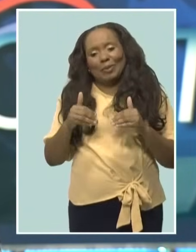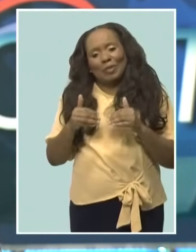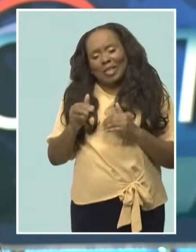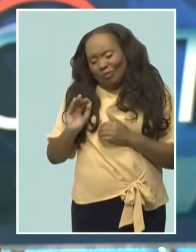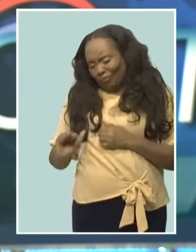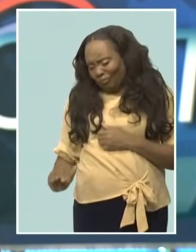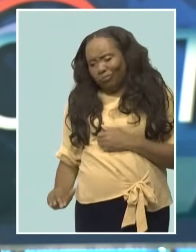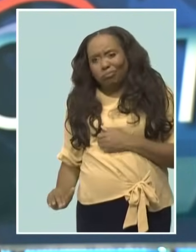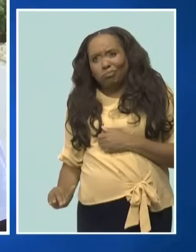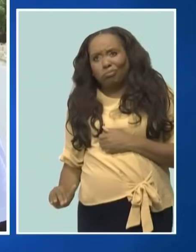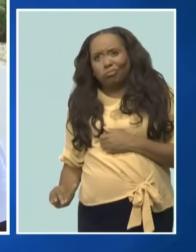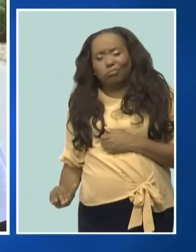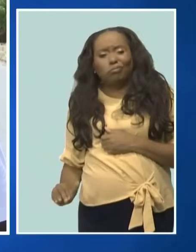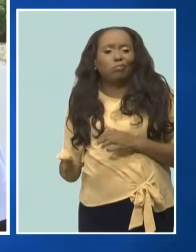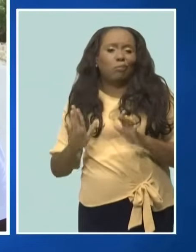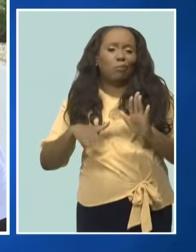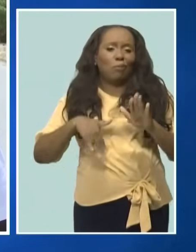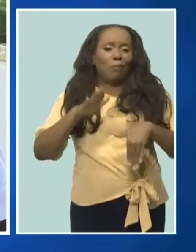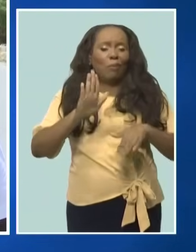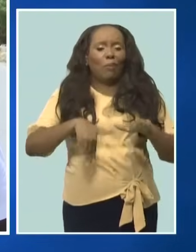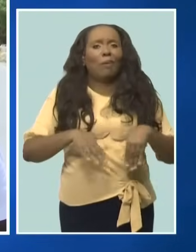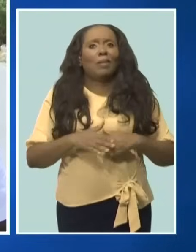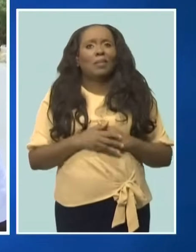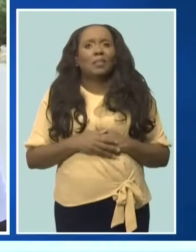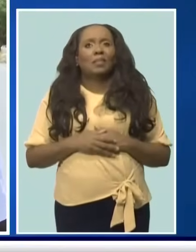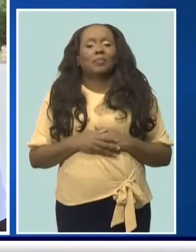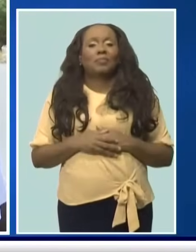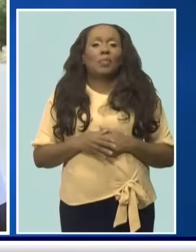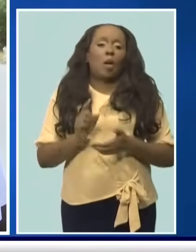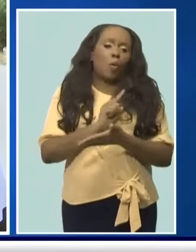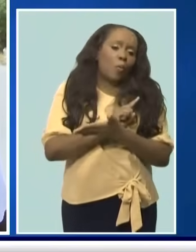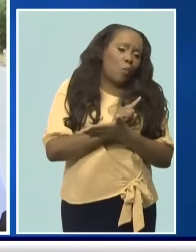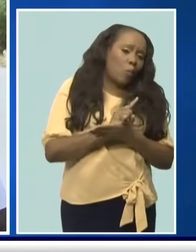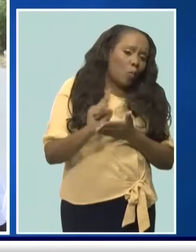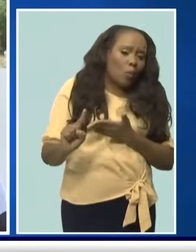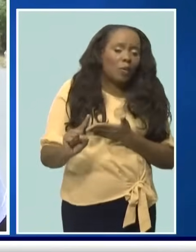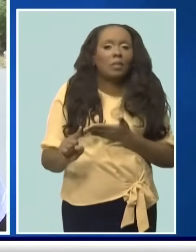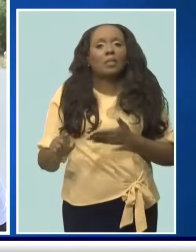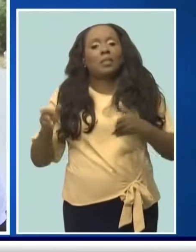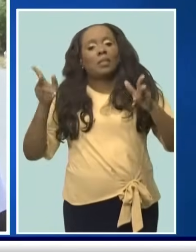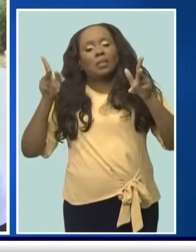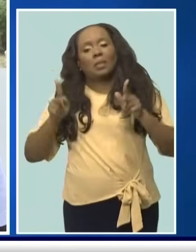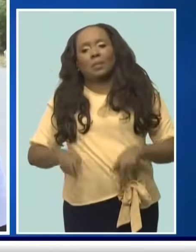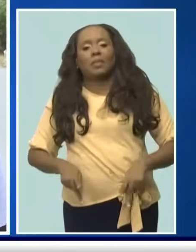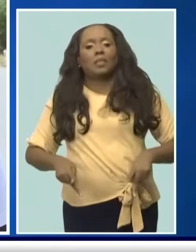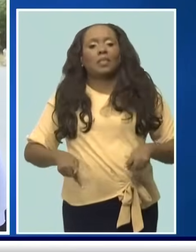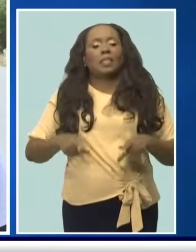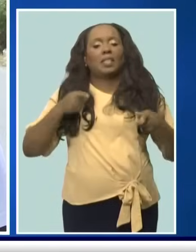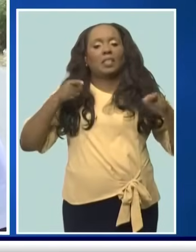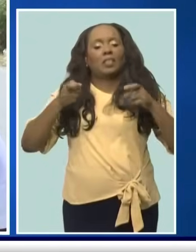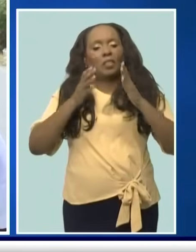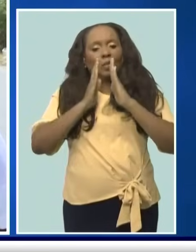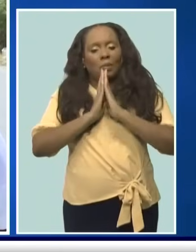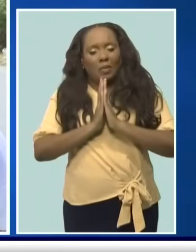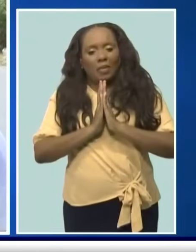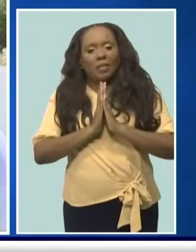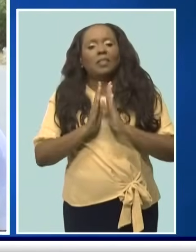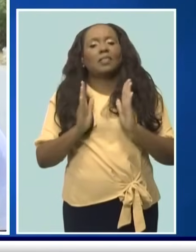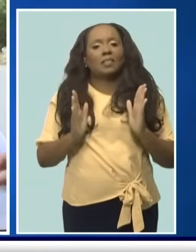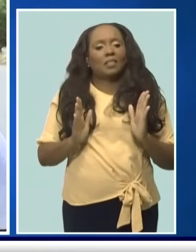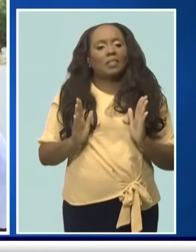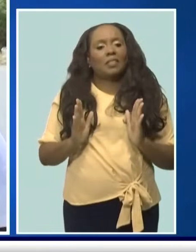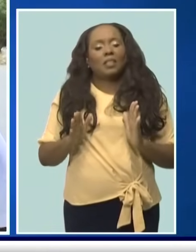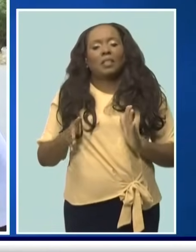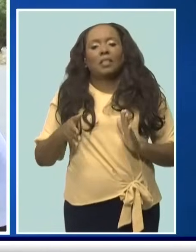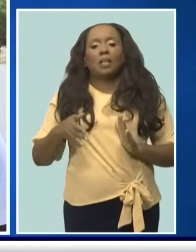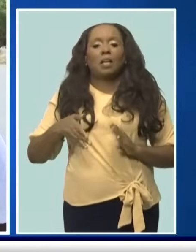youngest. For the whole week, the person who did assembly talked about peace. We've been talking about it before, and